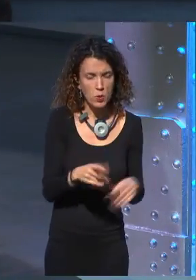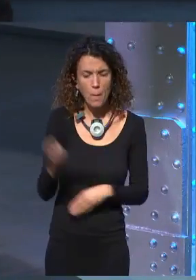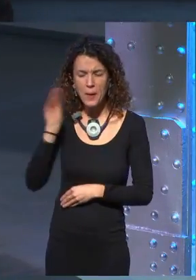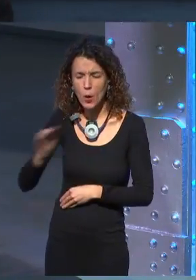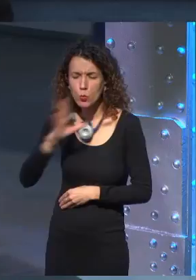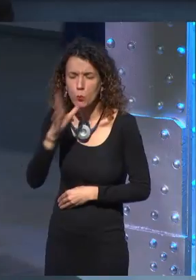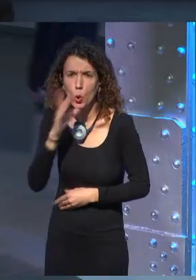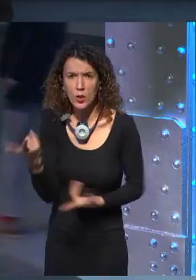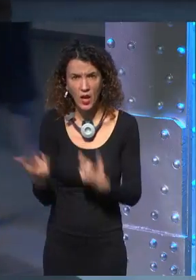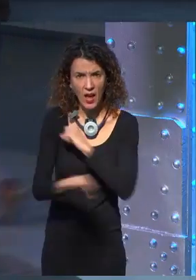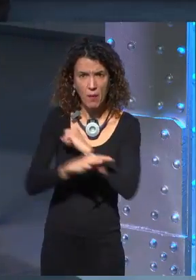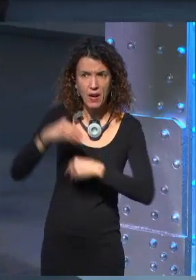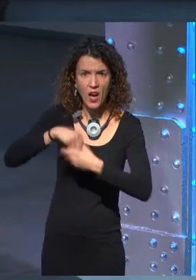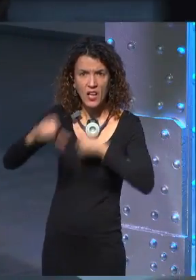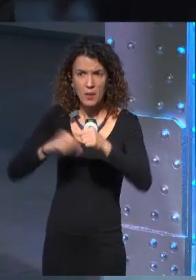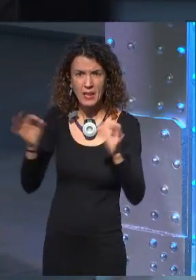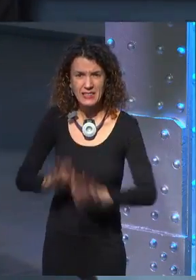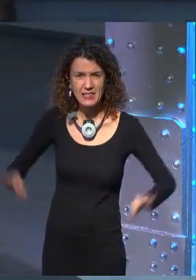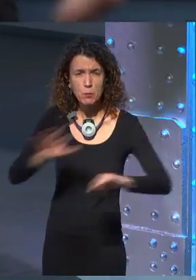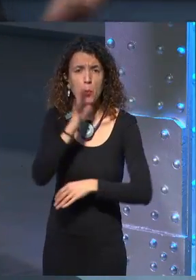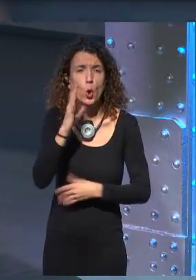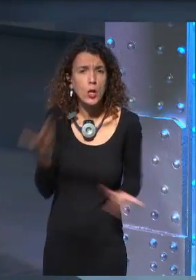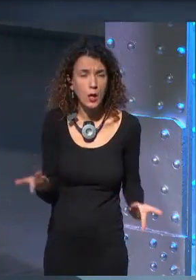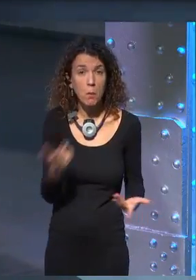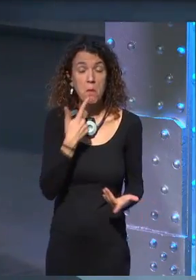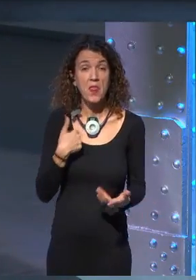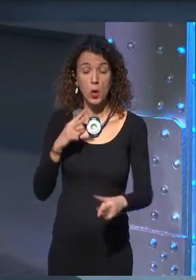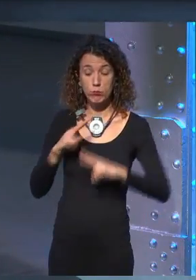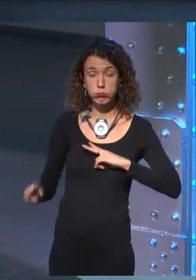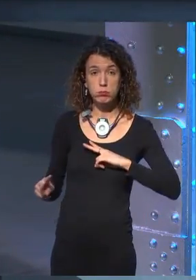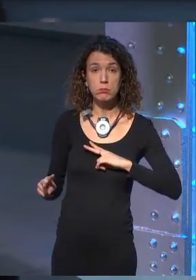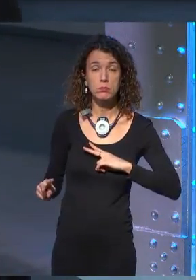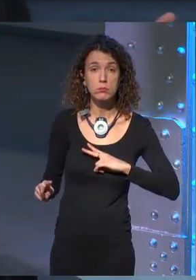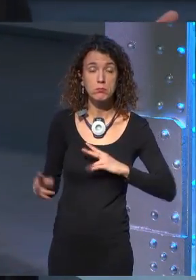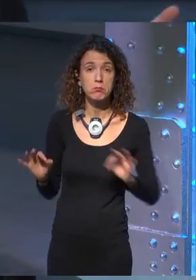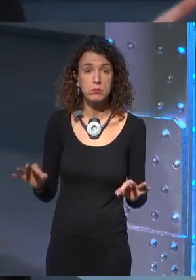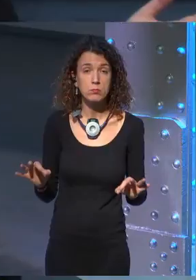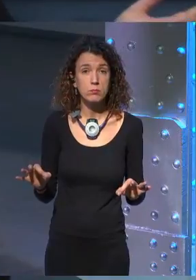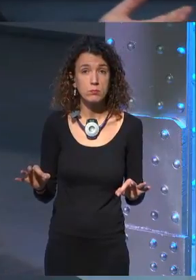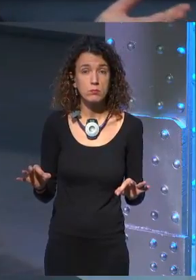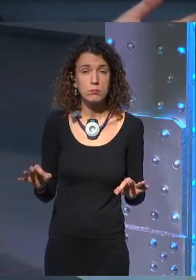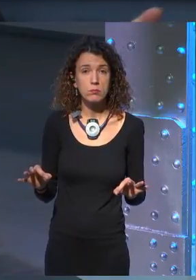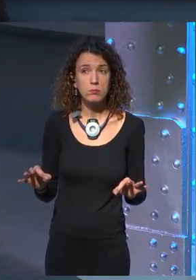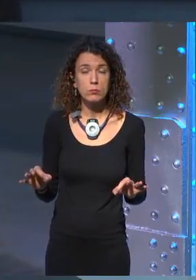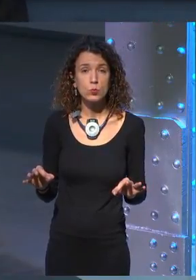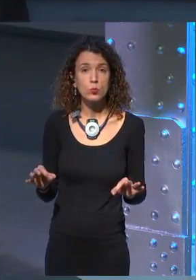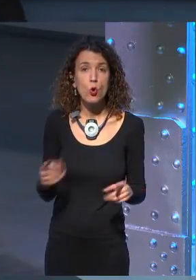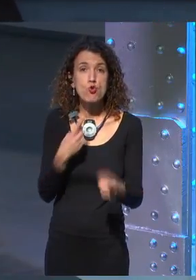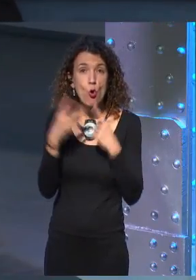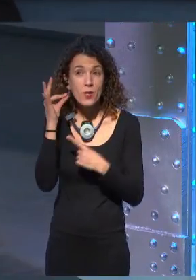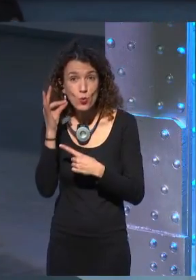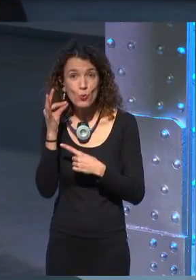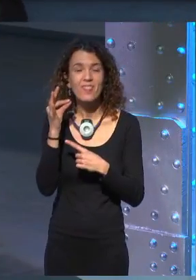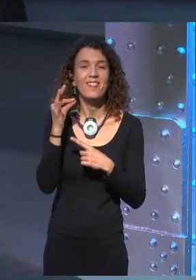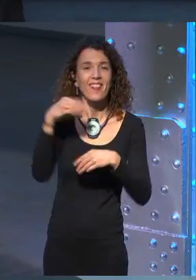been on Facebook talking to Kayla, his girlfriend at the time, now his wife. I said, well, Facebook, what